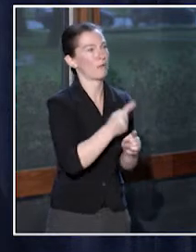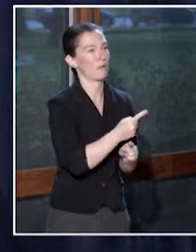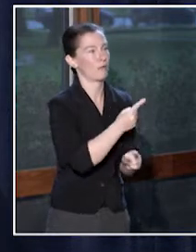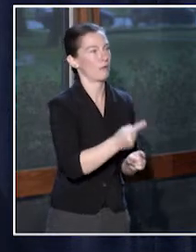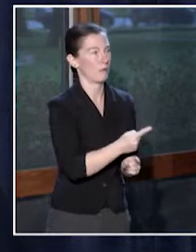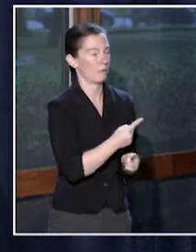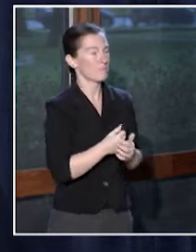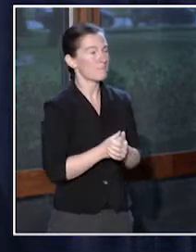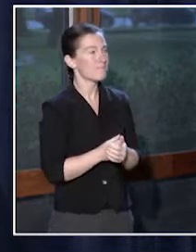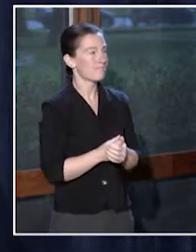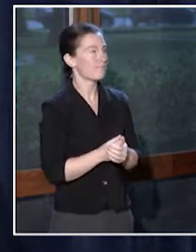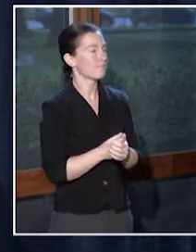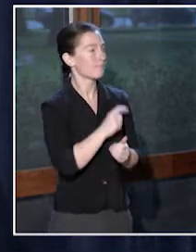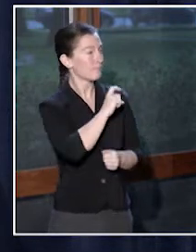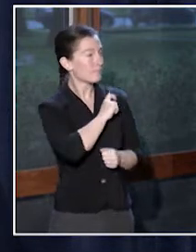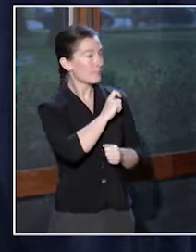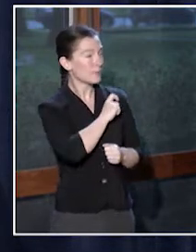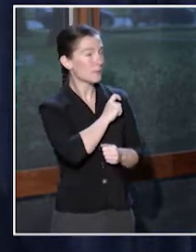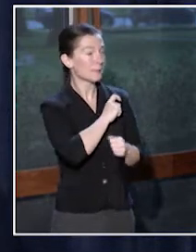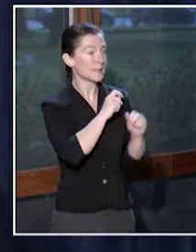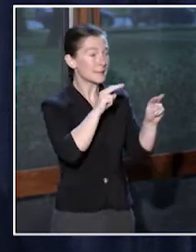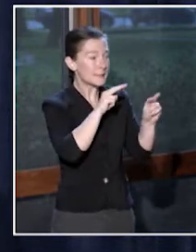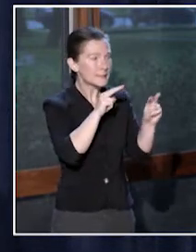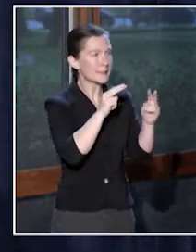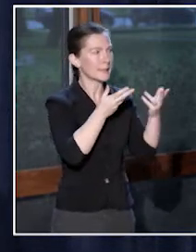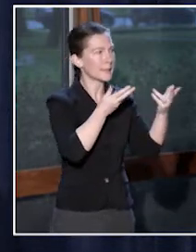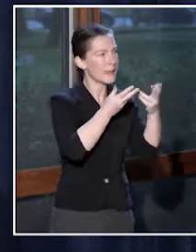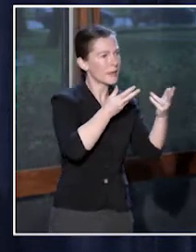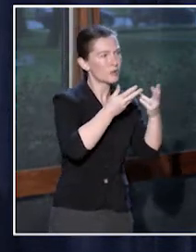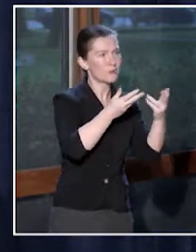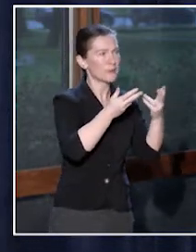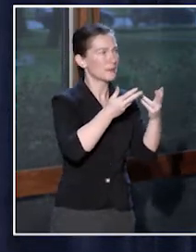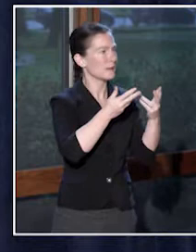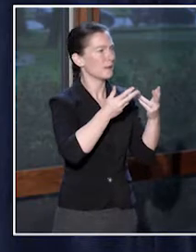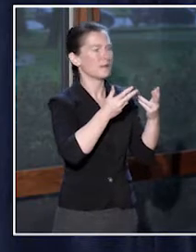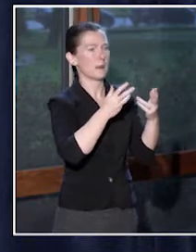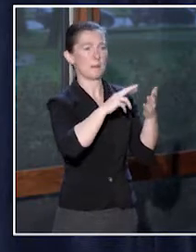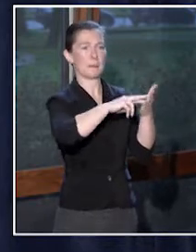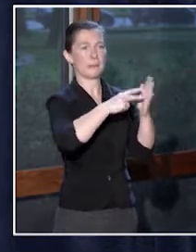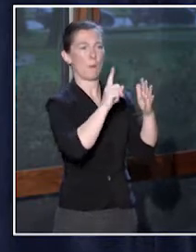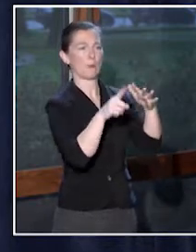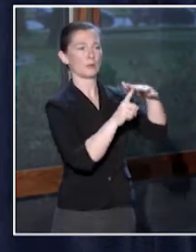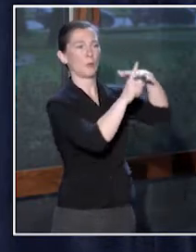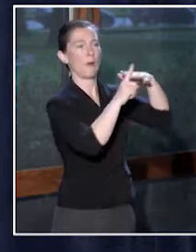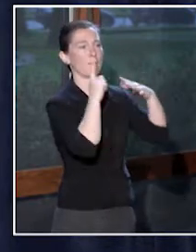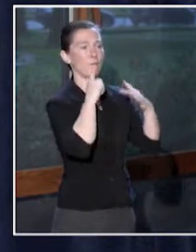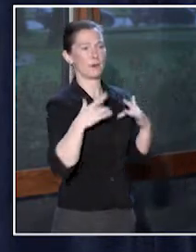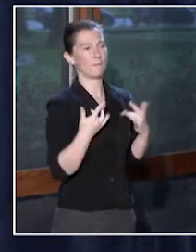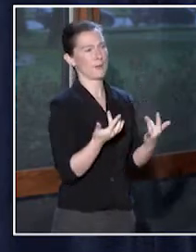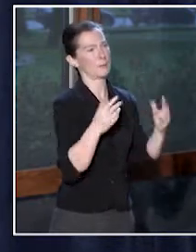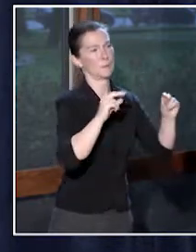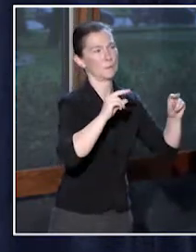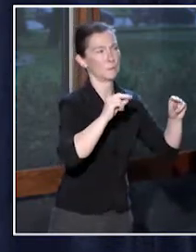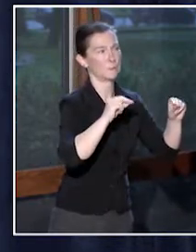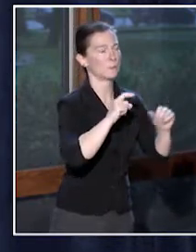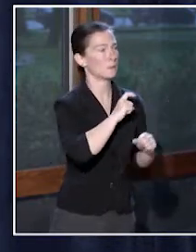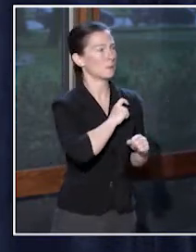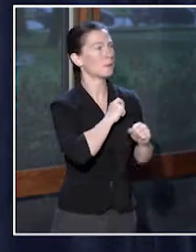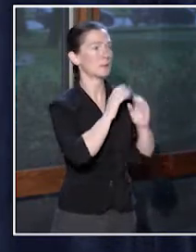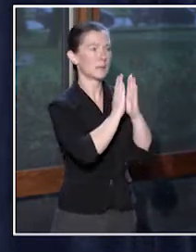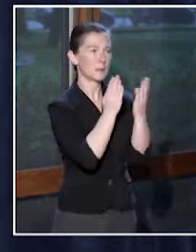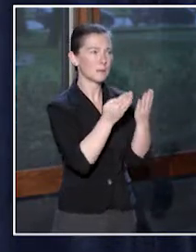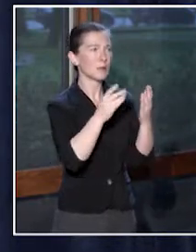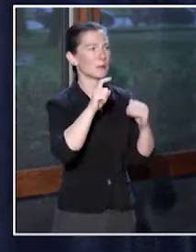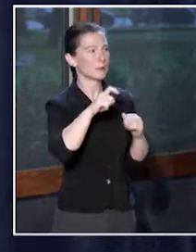Community policing and engagement can't be limited to just showing up for events. No, the police bureau can and should do a